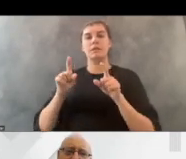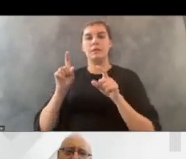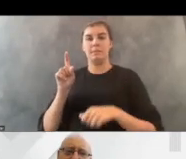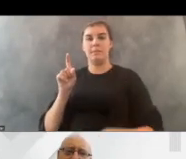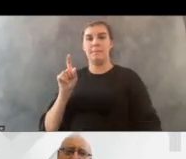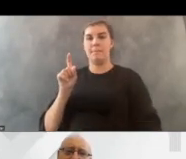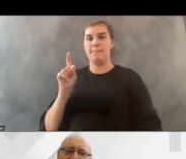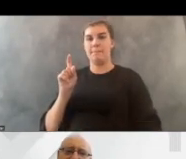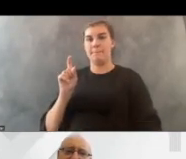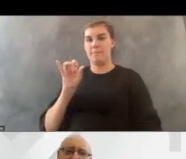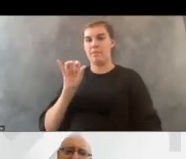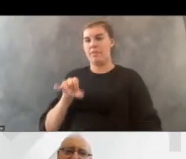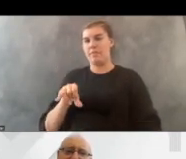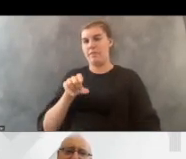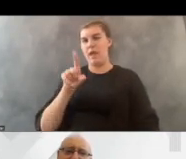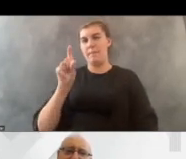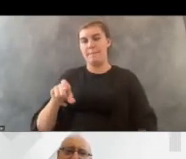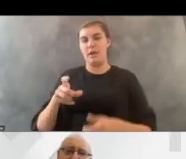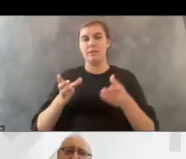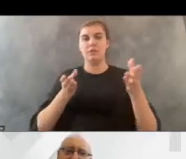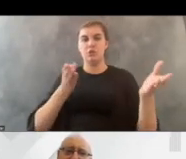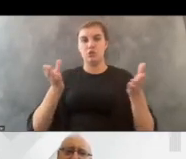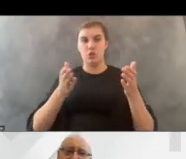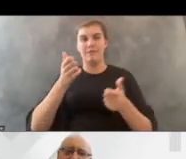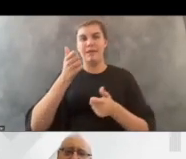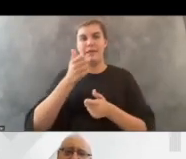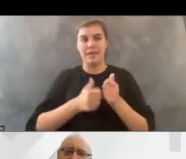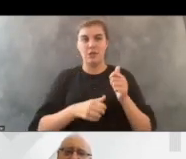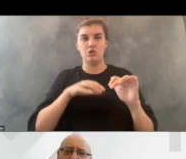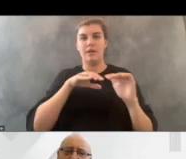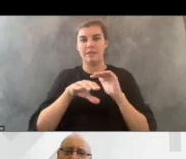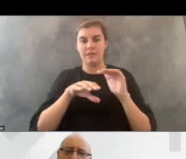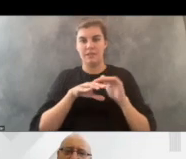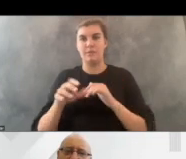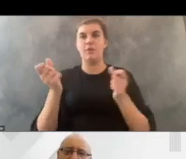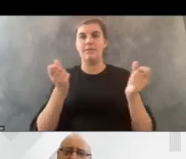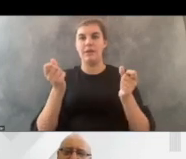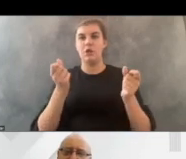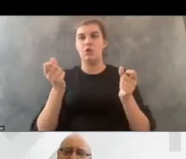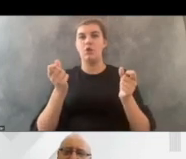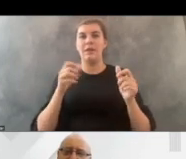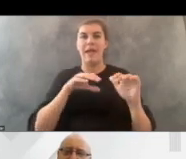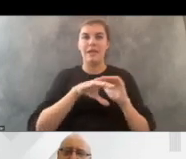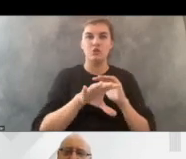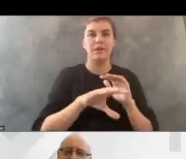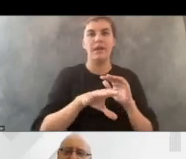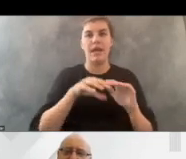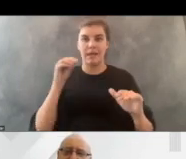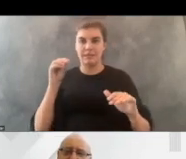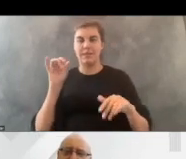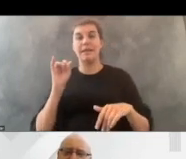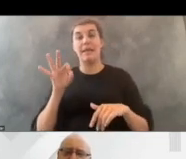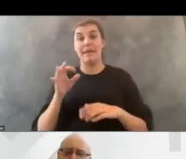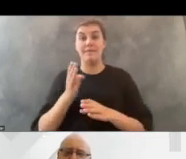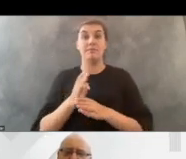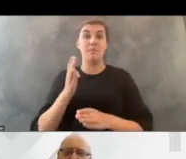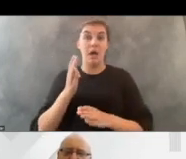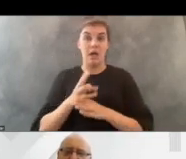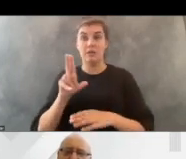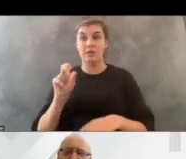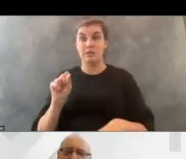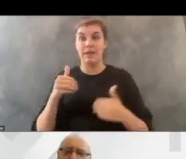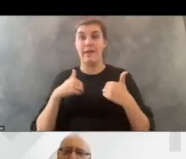R308.3, audible walk indications. R308.4 deals with the volume. R308.5 deals with vibrotactile